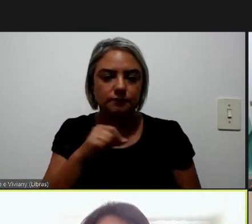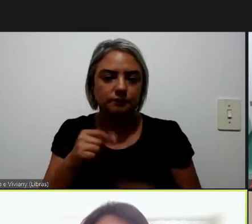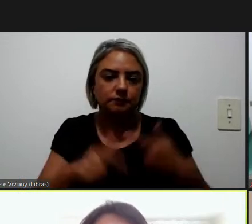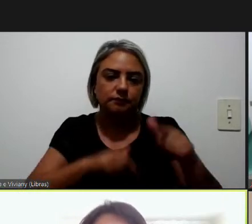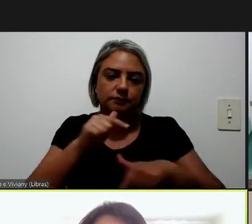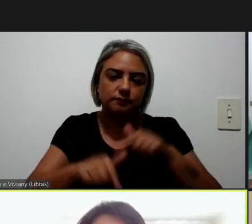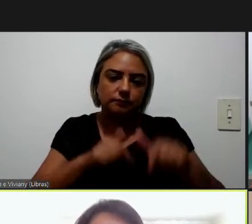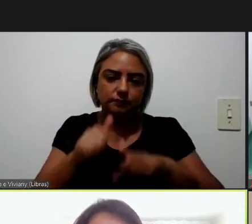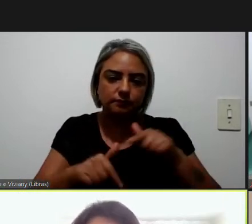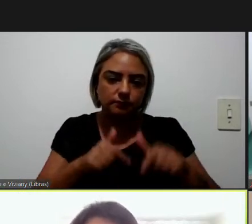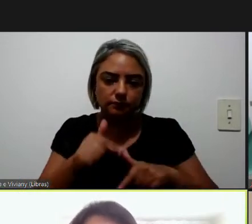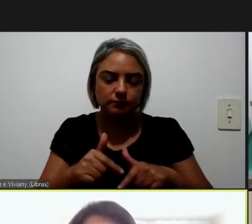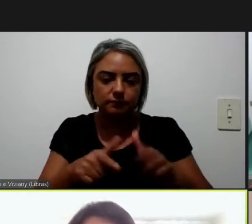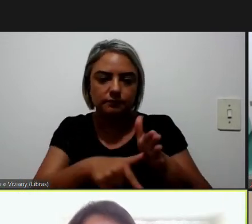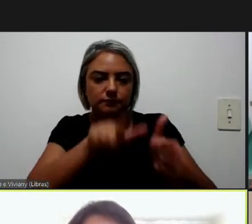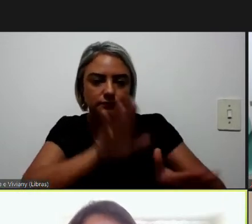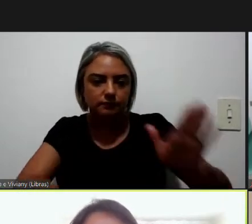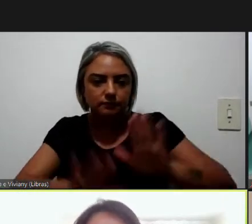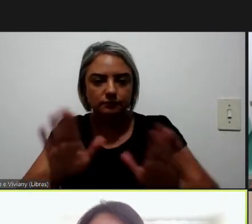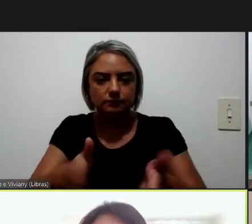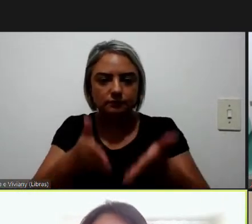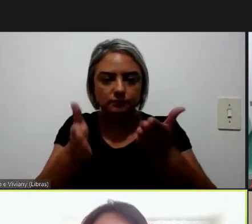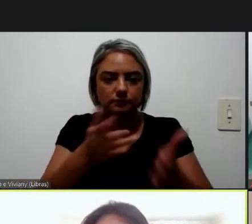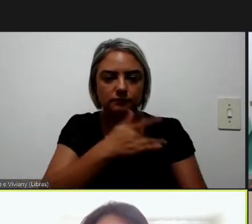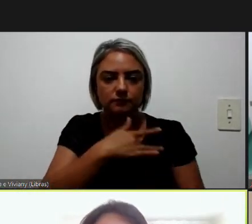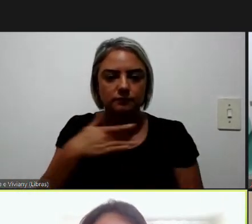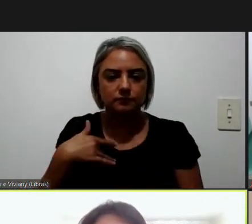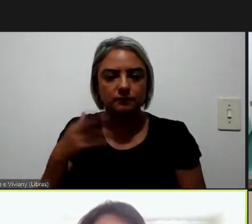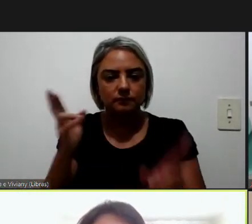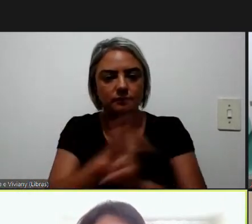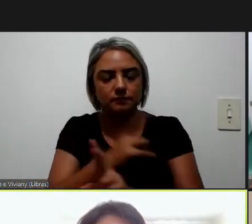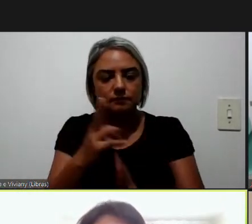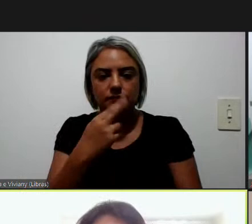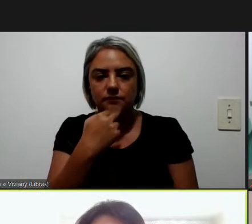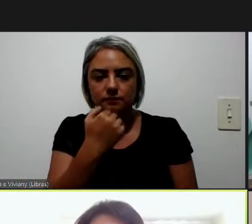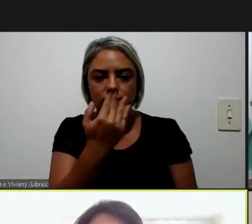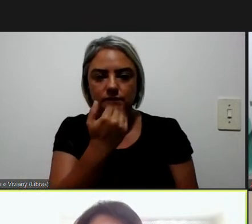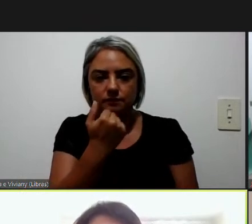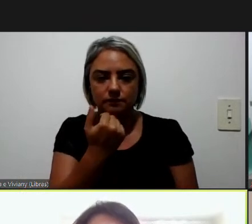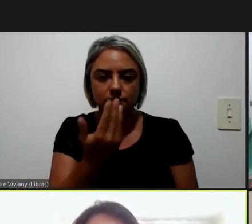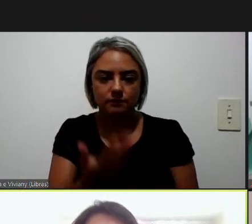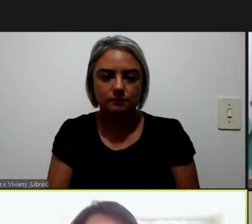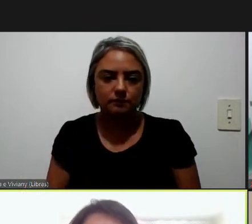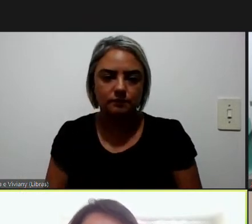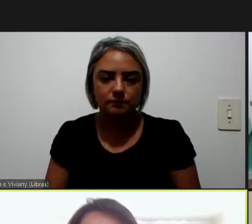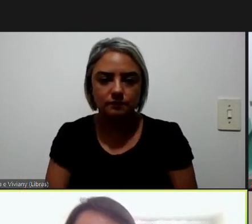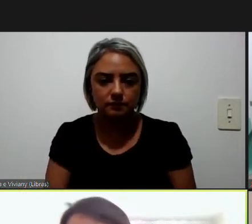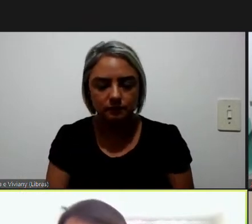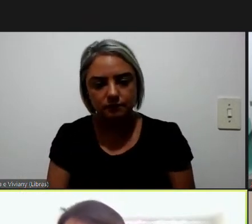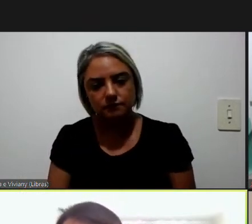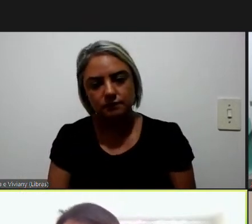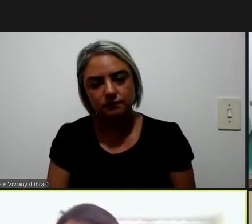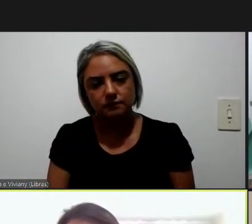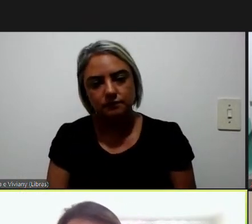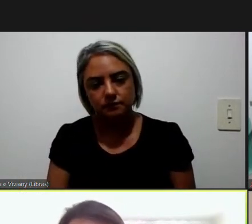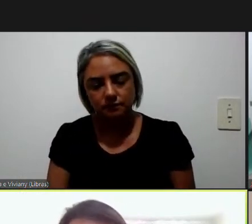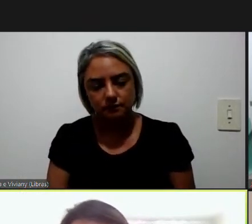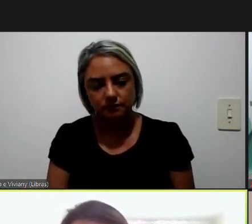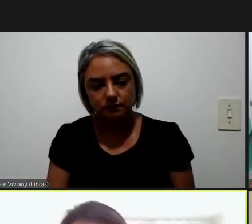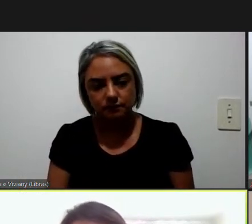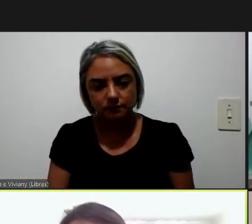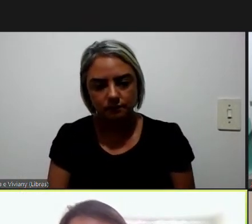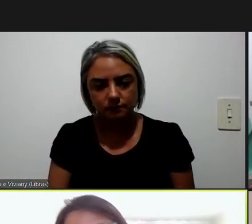to do to work the issue of prevention and promotion in health related to nutrition and food.